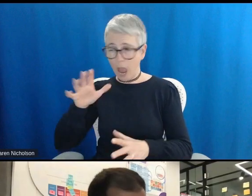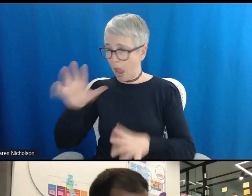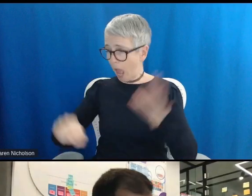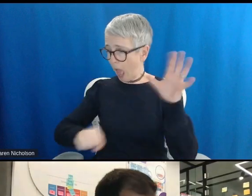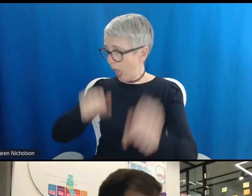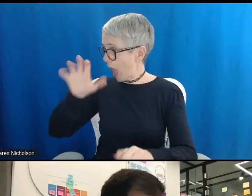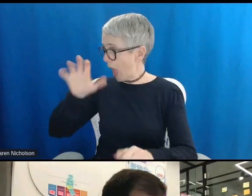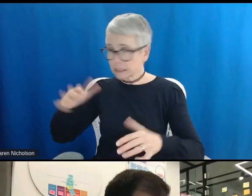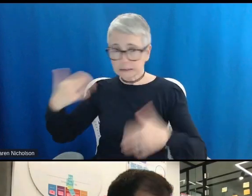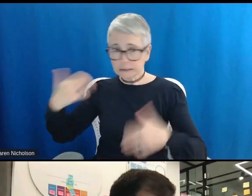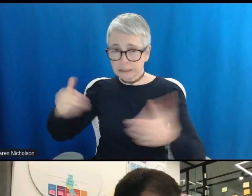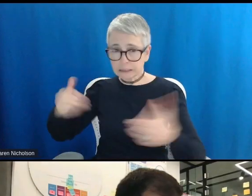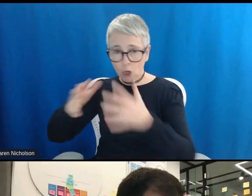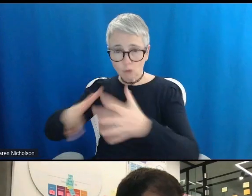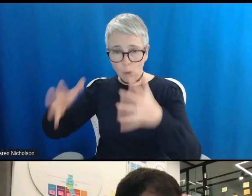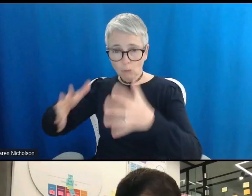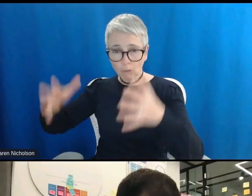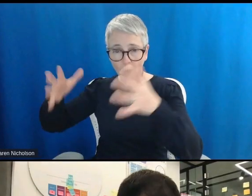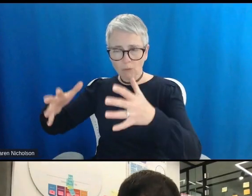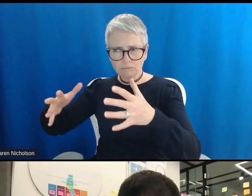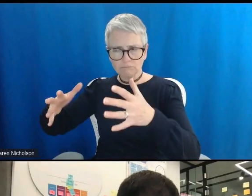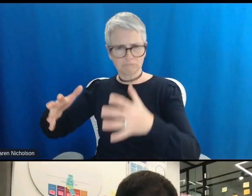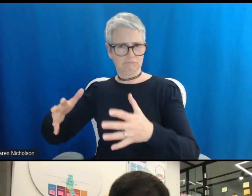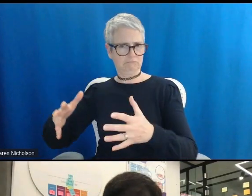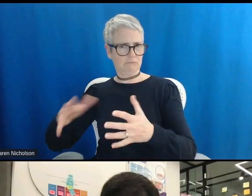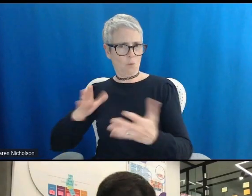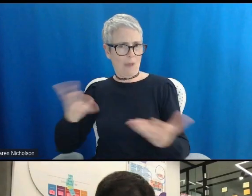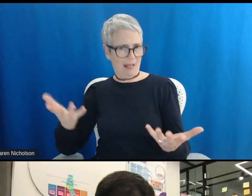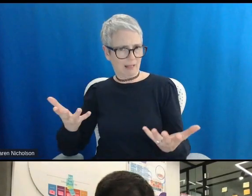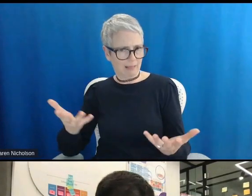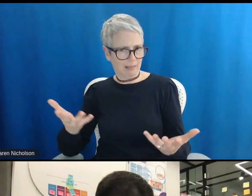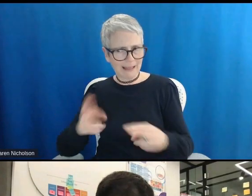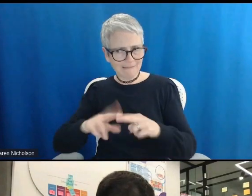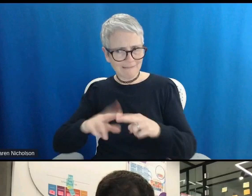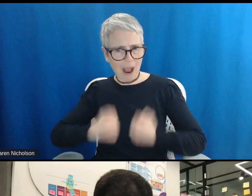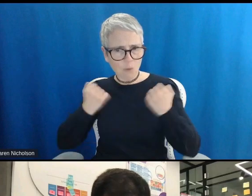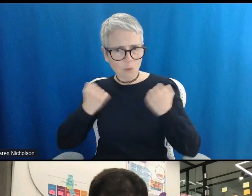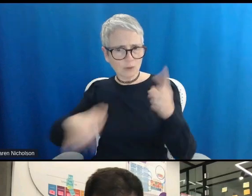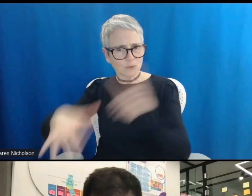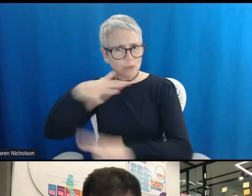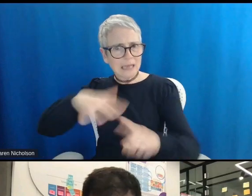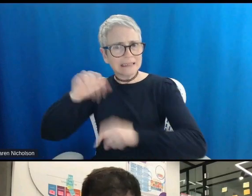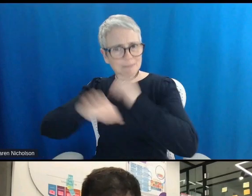is actually a really good way that if we have a fully inclusive and accessible society,